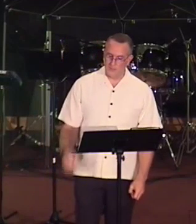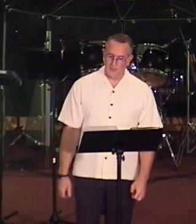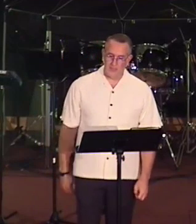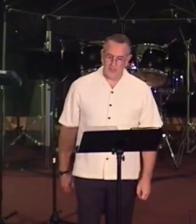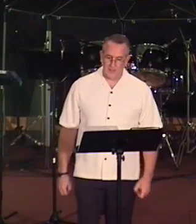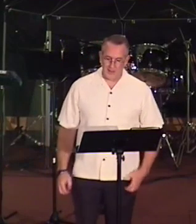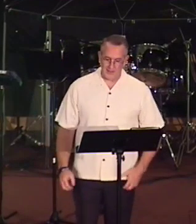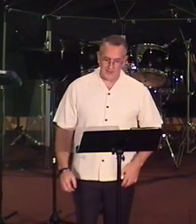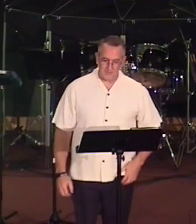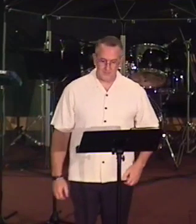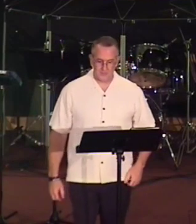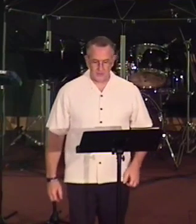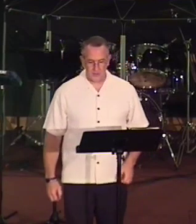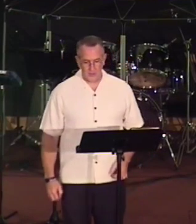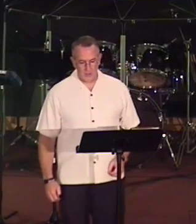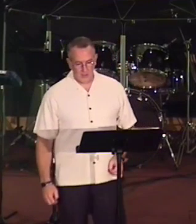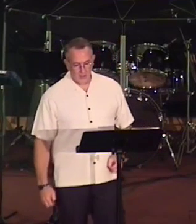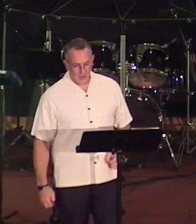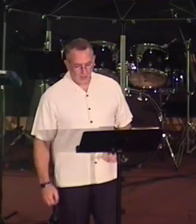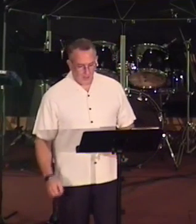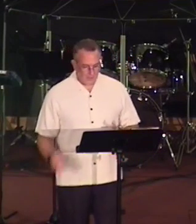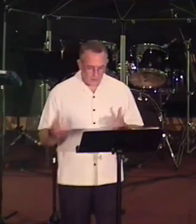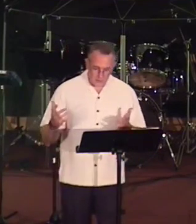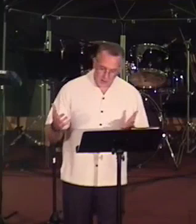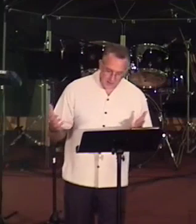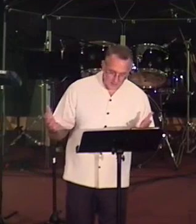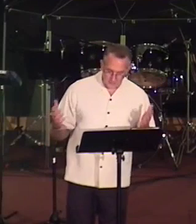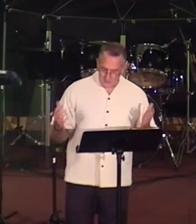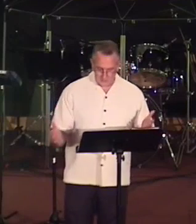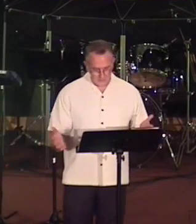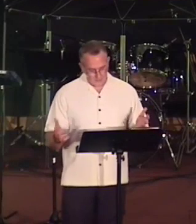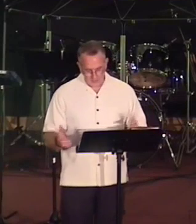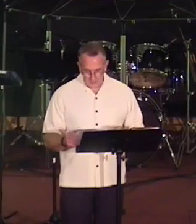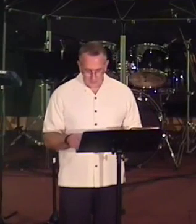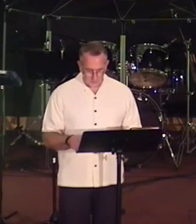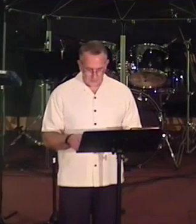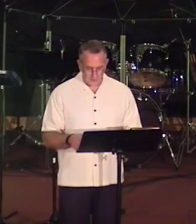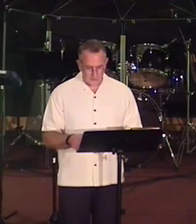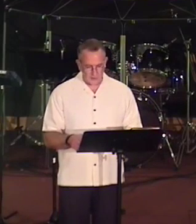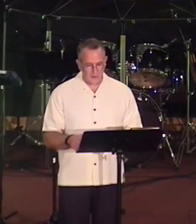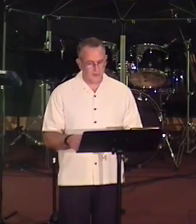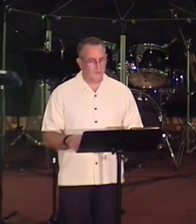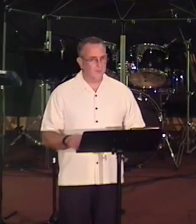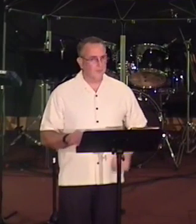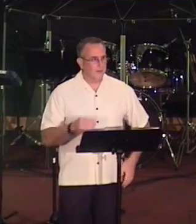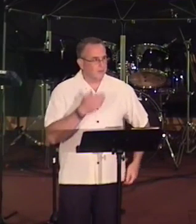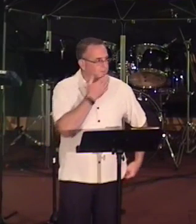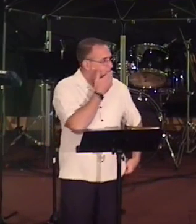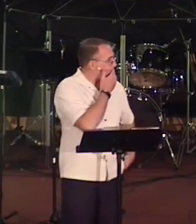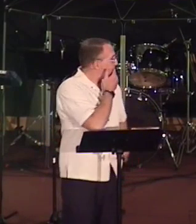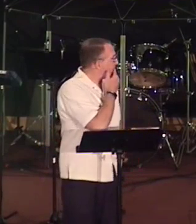people about him. And if you're not a member of the Christian church,